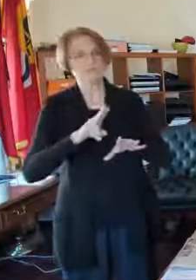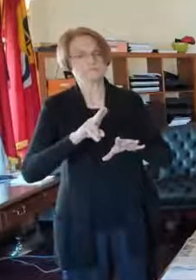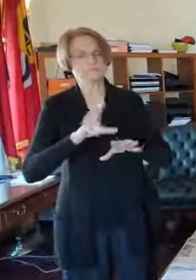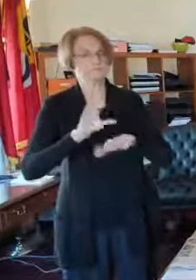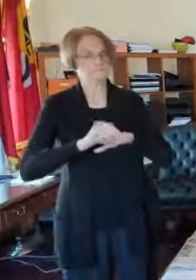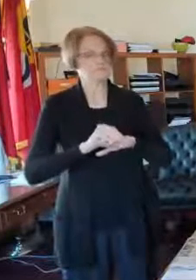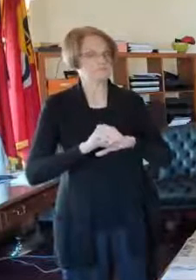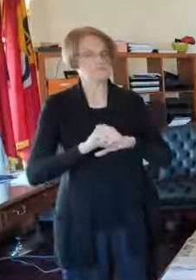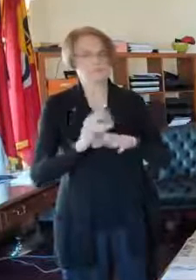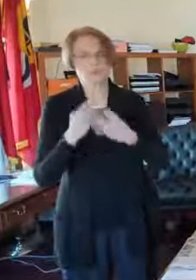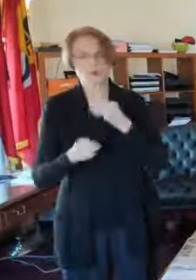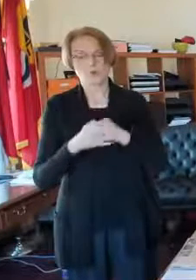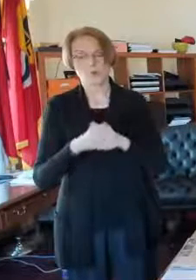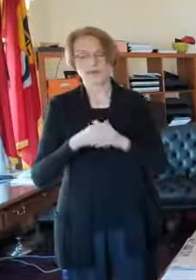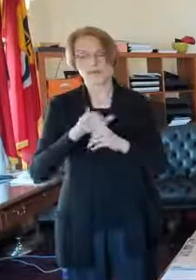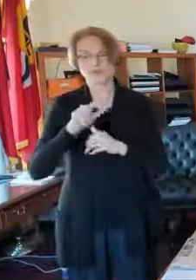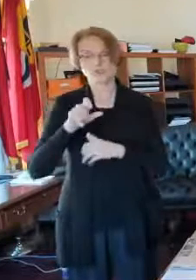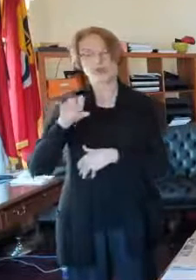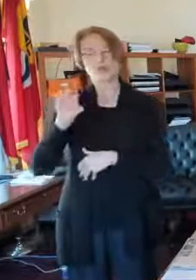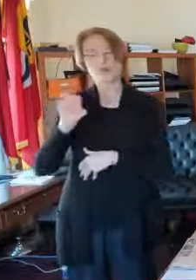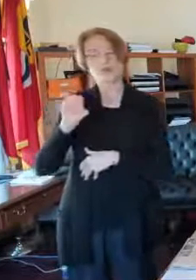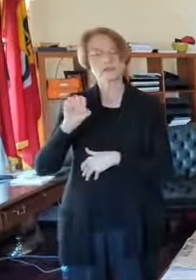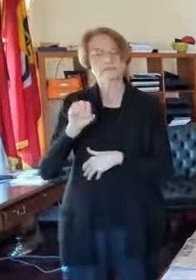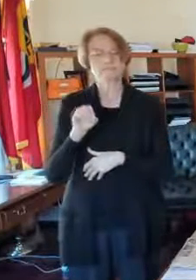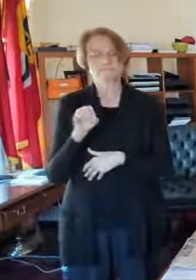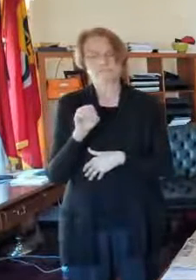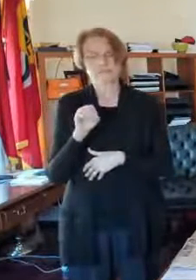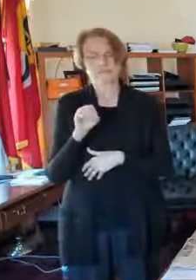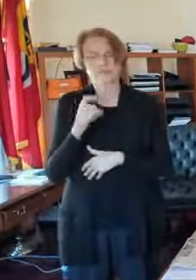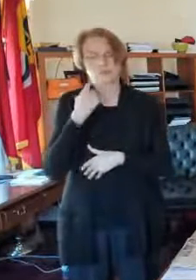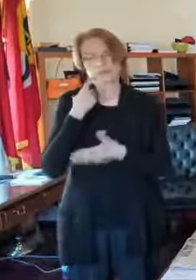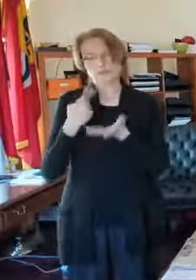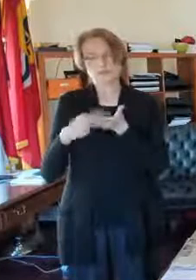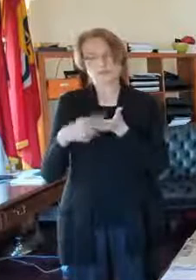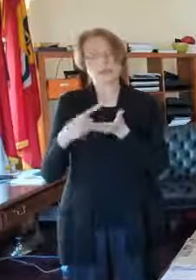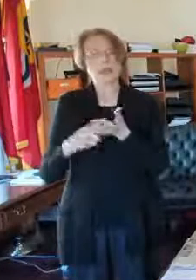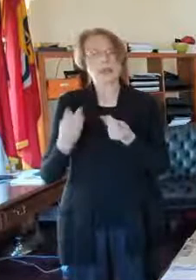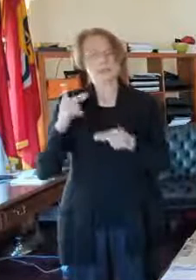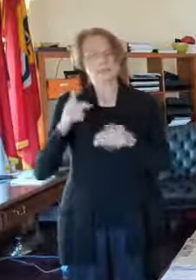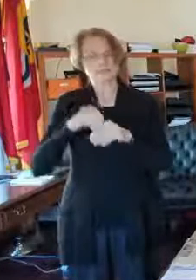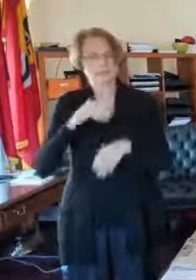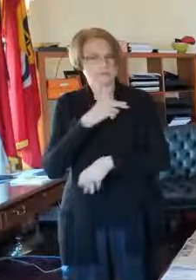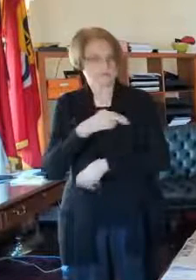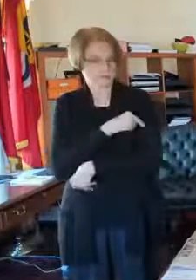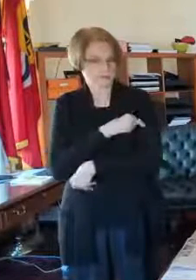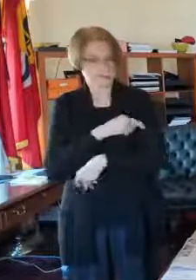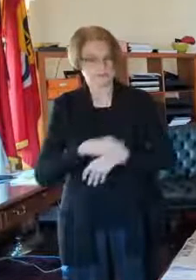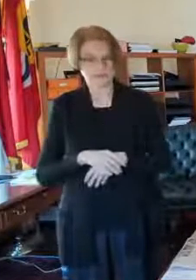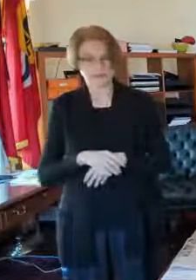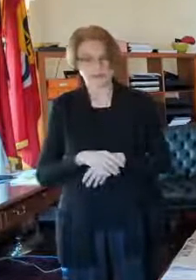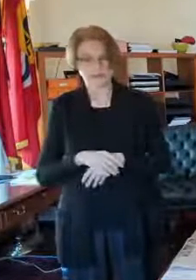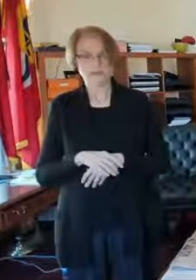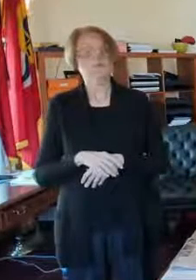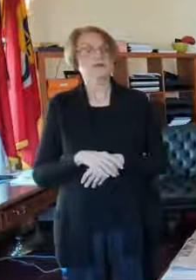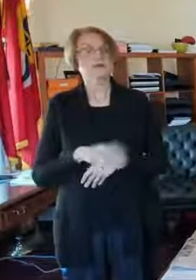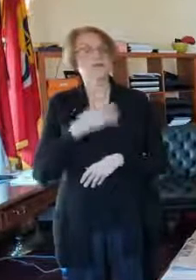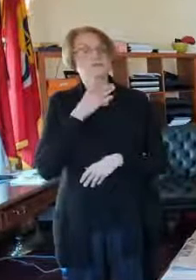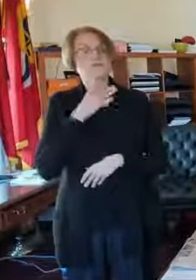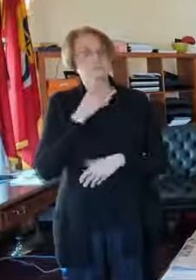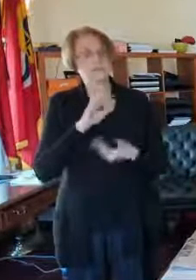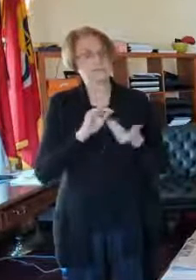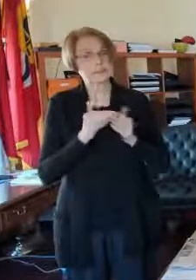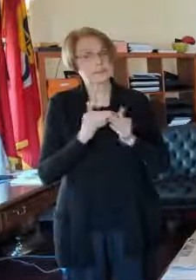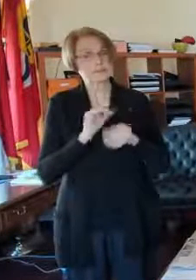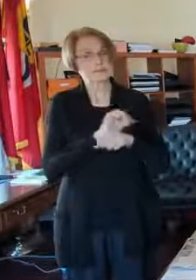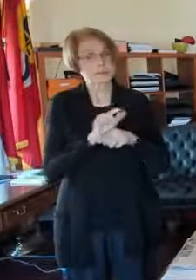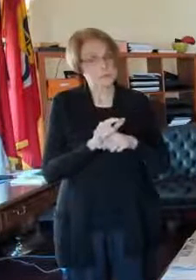Jacqueline's question, Mayor, has to do with the hospitalizations that we talk about. Does the city or the task force, the pandemic task force,